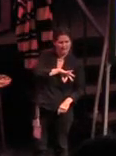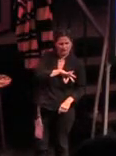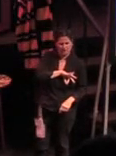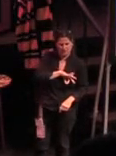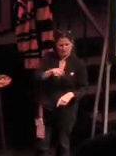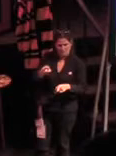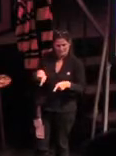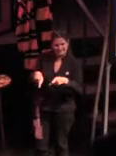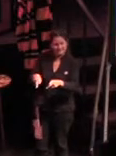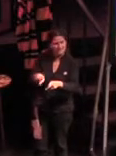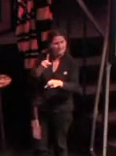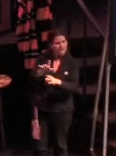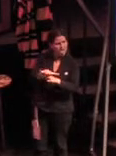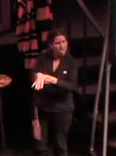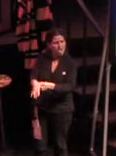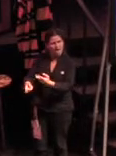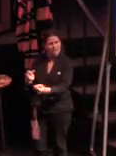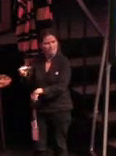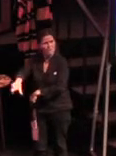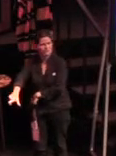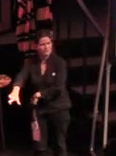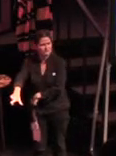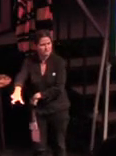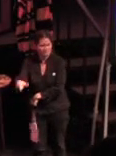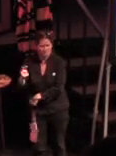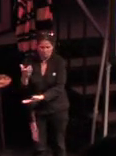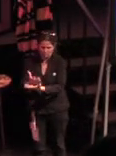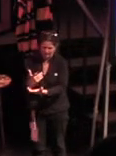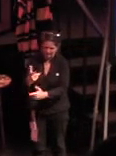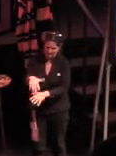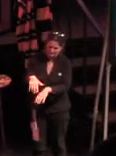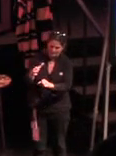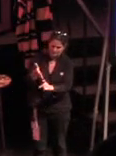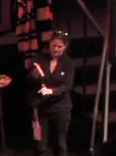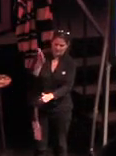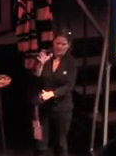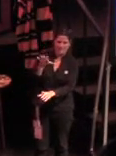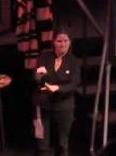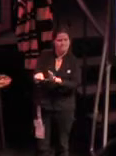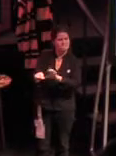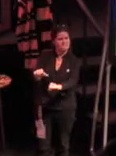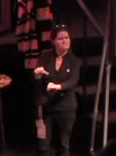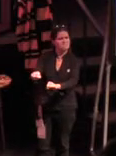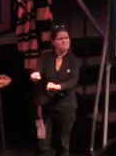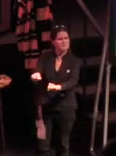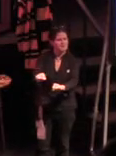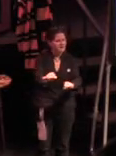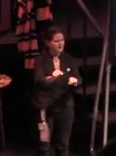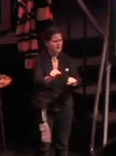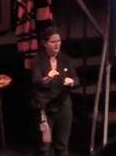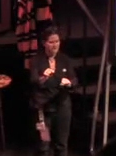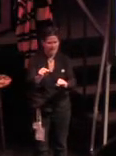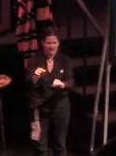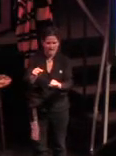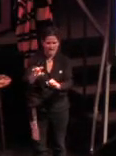that oppress others. And it's understanding that and recognizing it and sitting with it and then using that knowledge